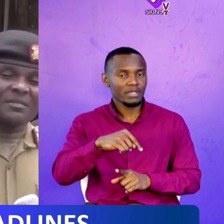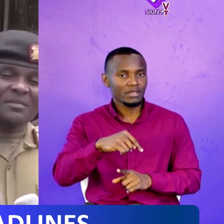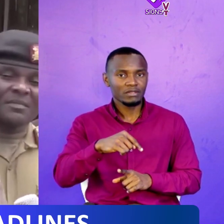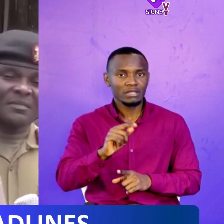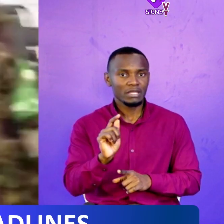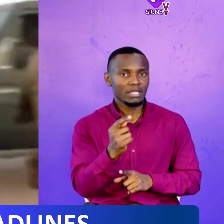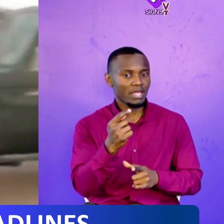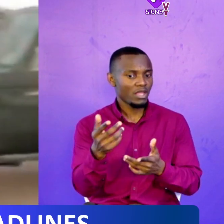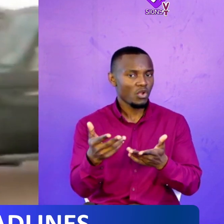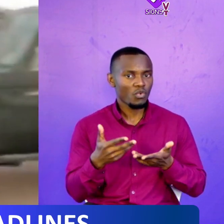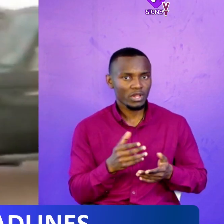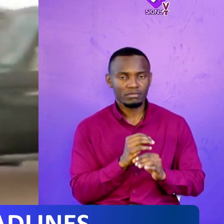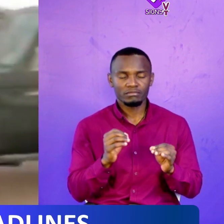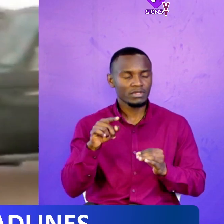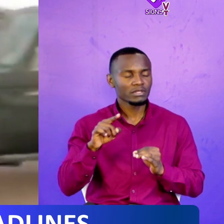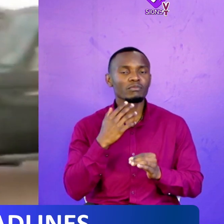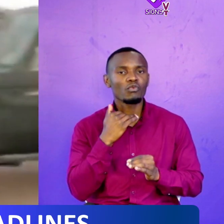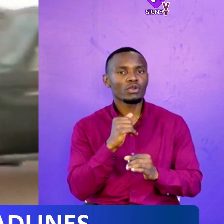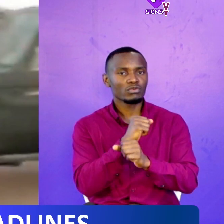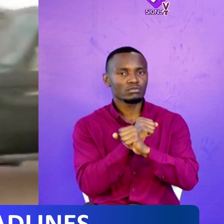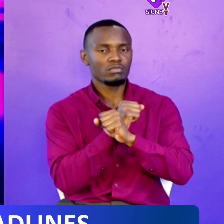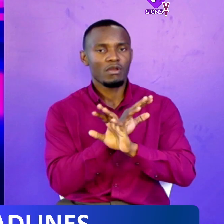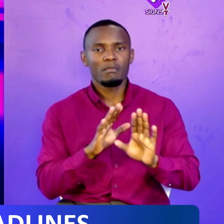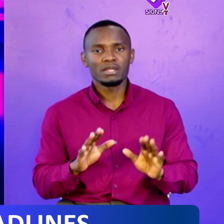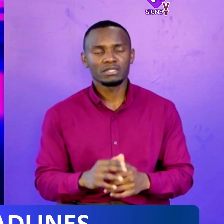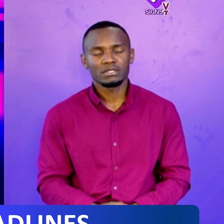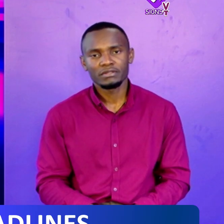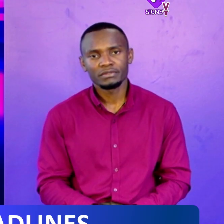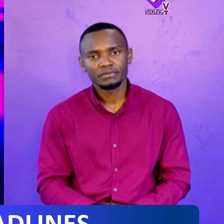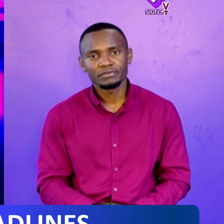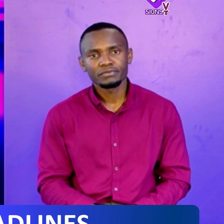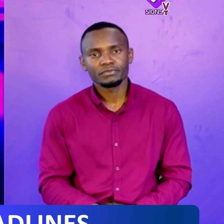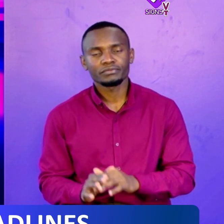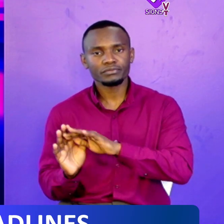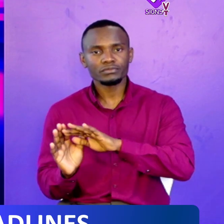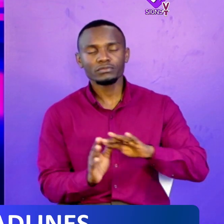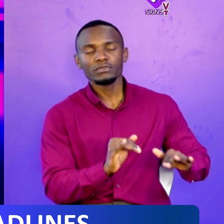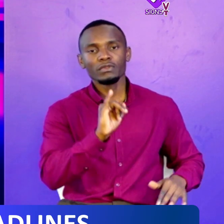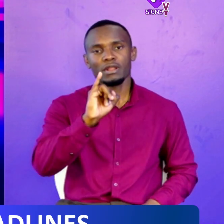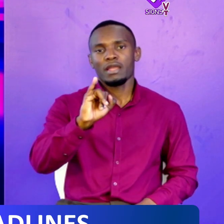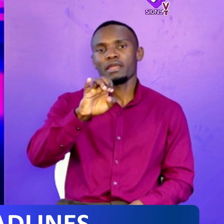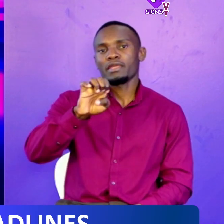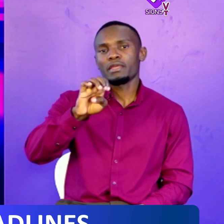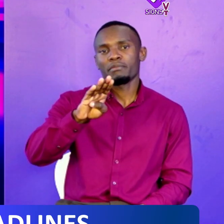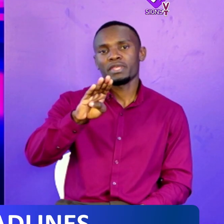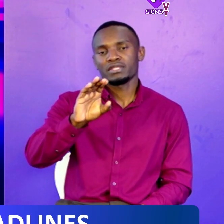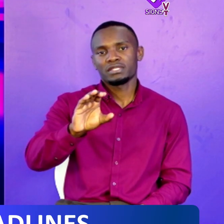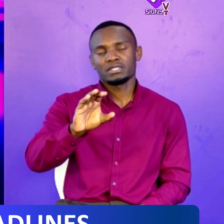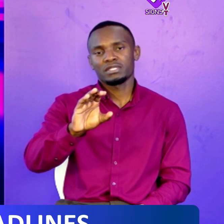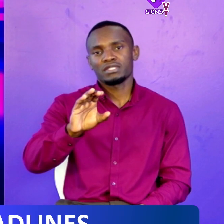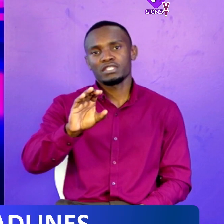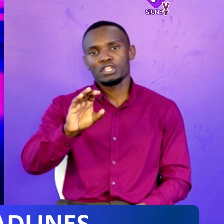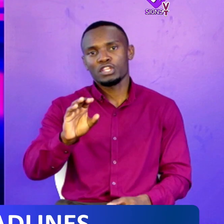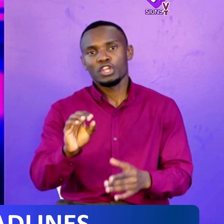sababu wanatafuta usalama. And away from that now to the Independent Electoral and Boundaries Commission unveils a roadmap